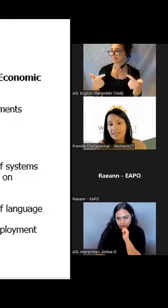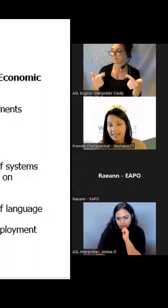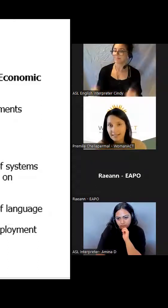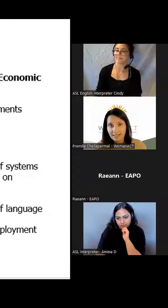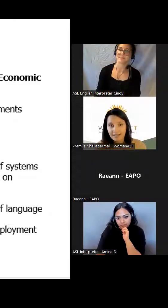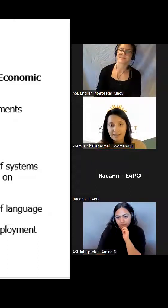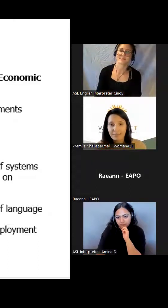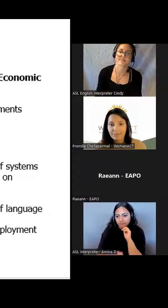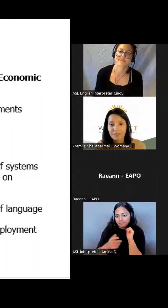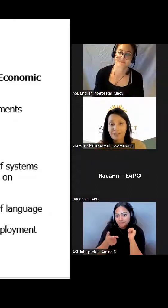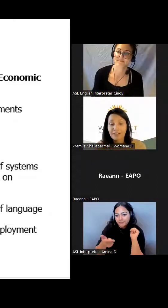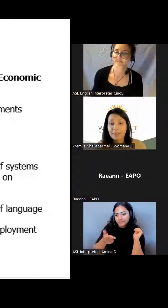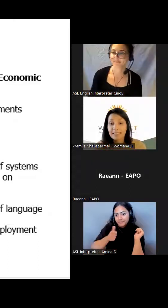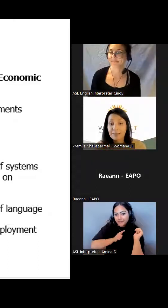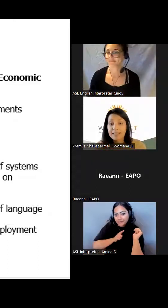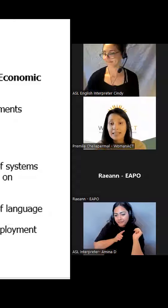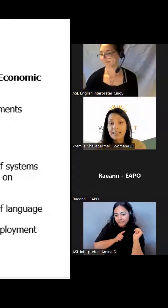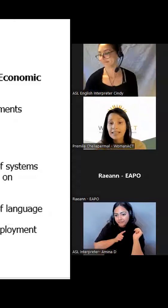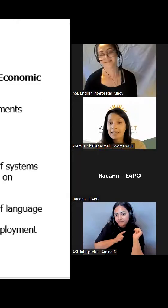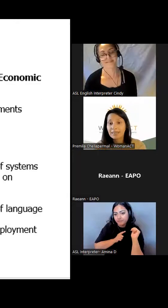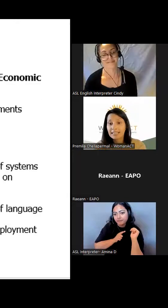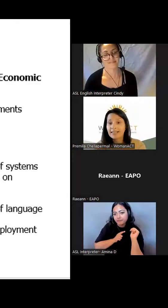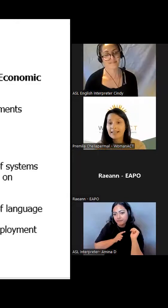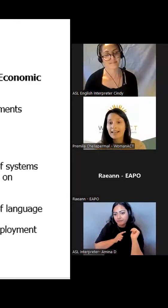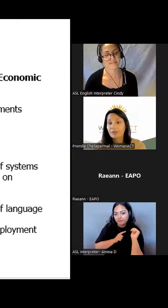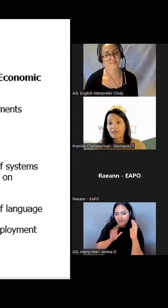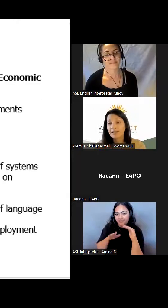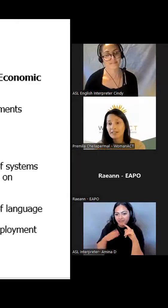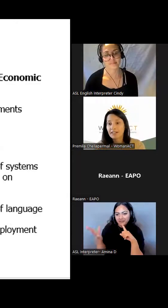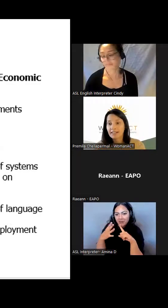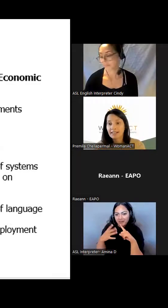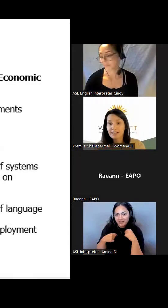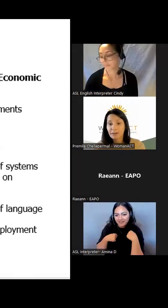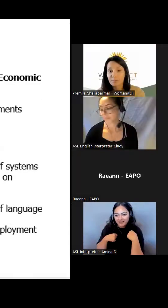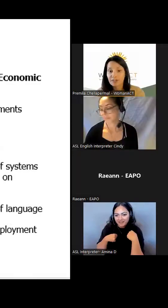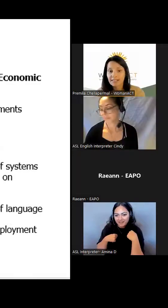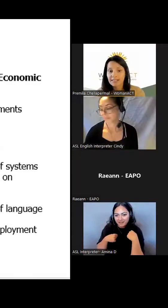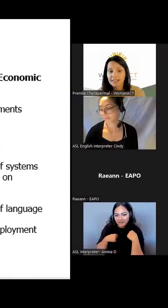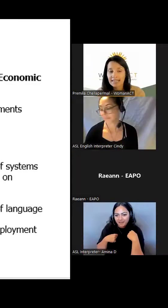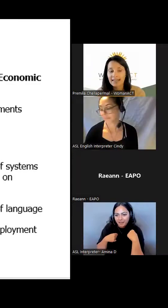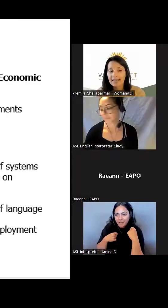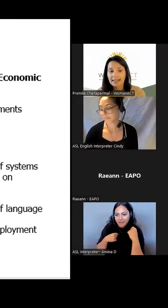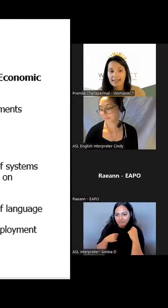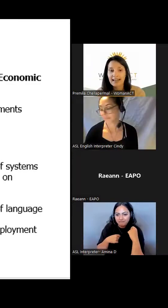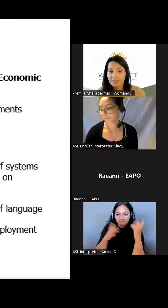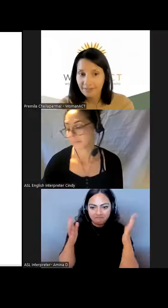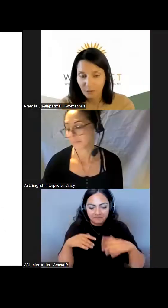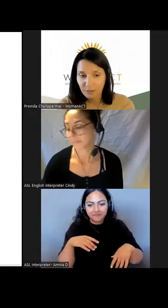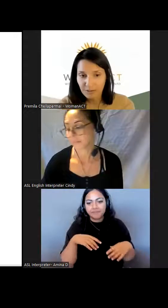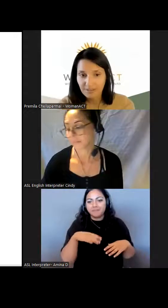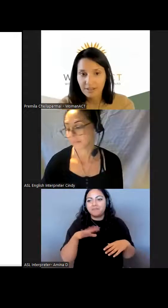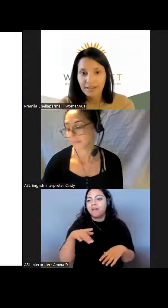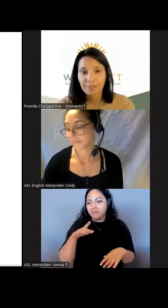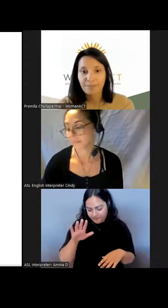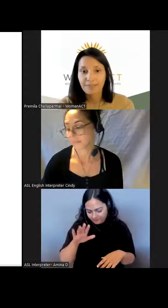81% of survey participants believe that their age was a consideration in the hiring process. And half of